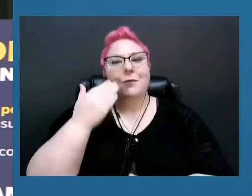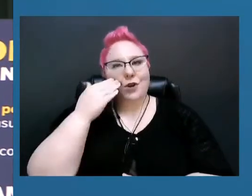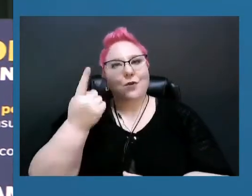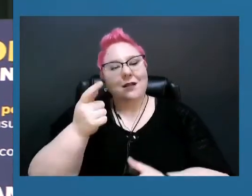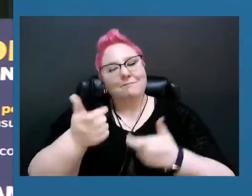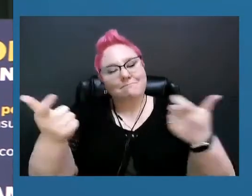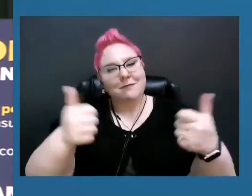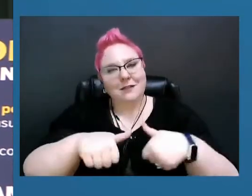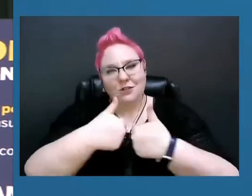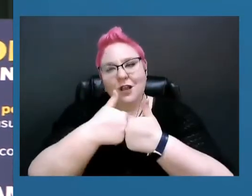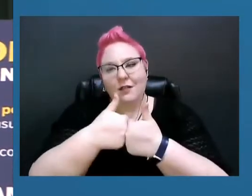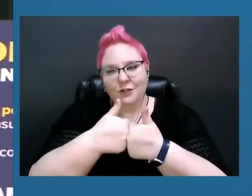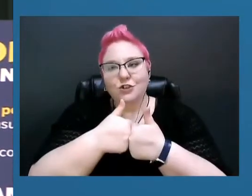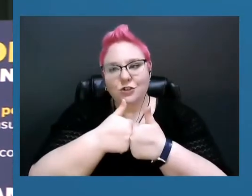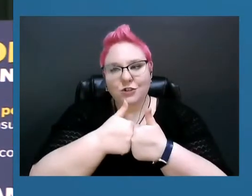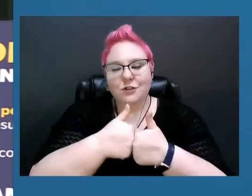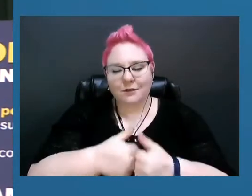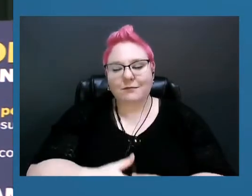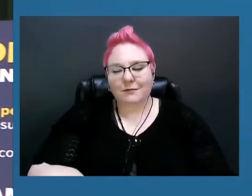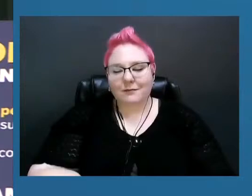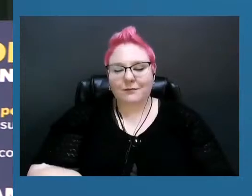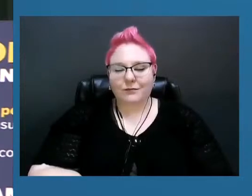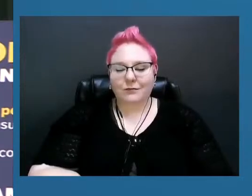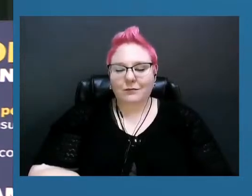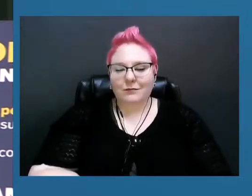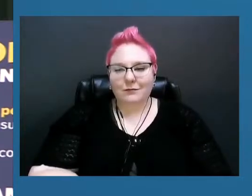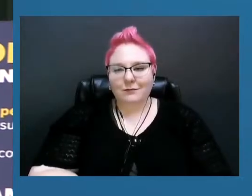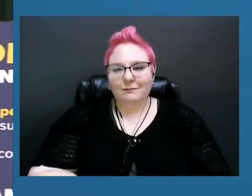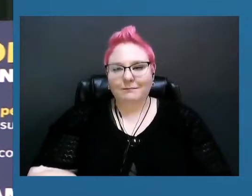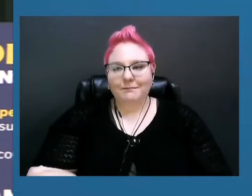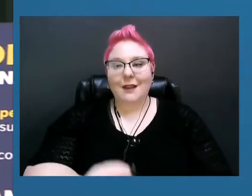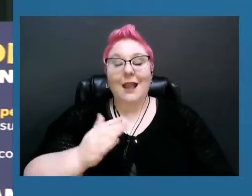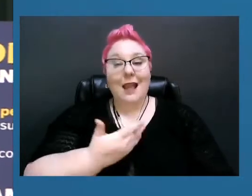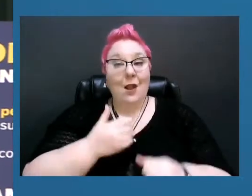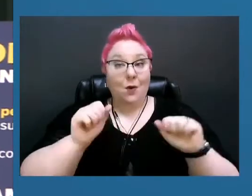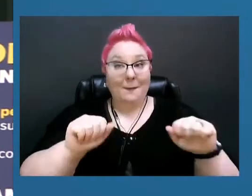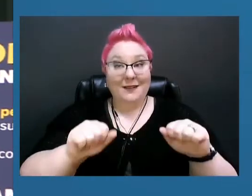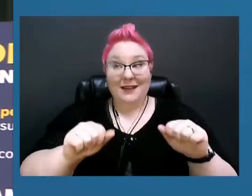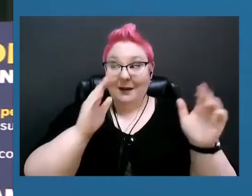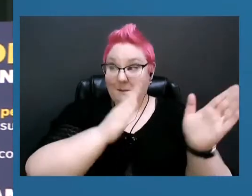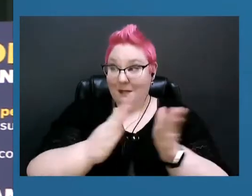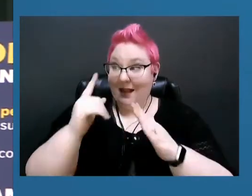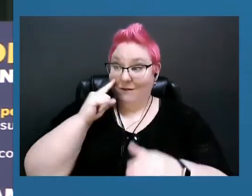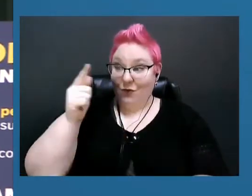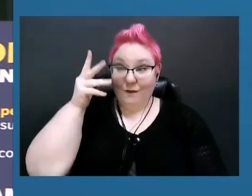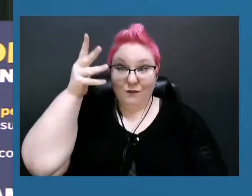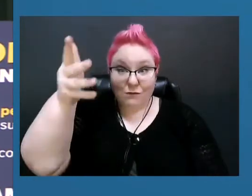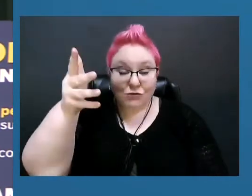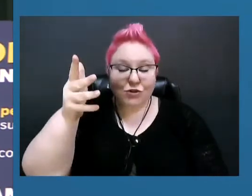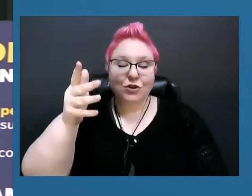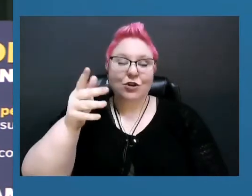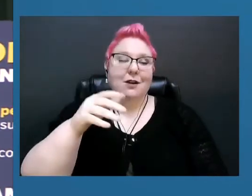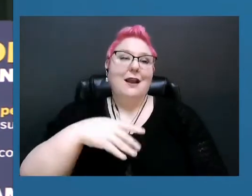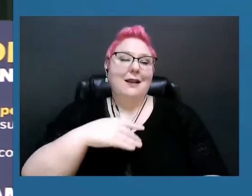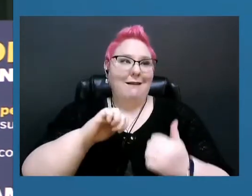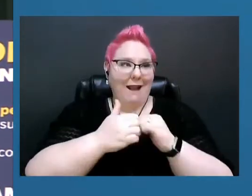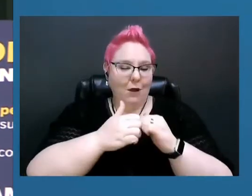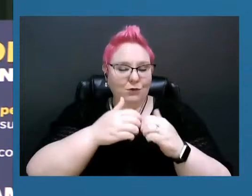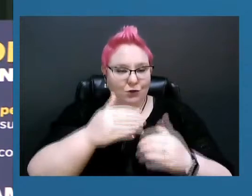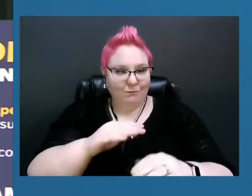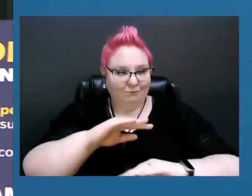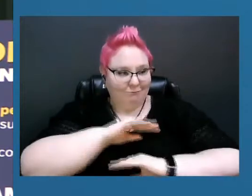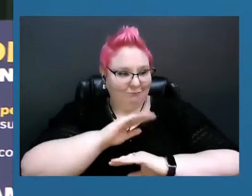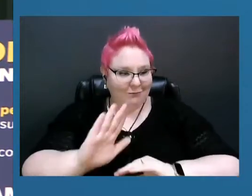challenges now and in the years going forward. Our ability to plan for the future and to address our region's needs is